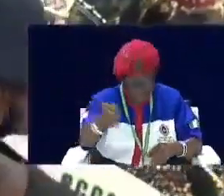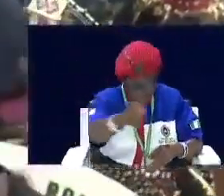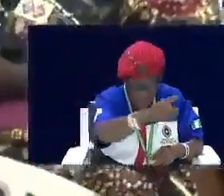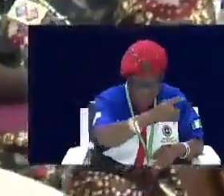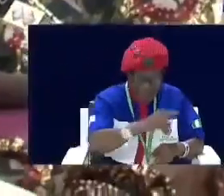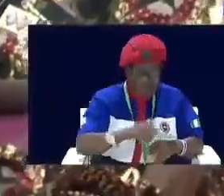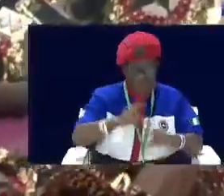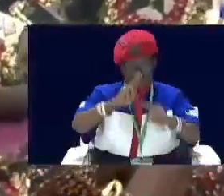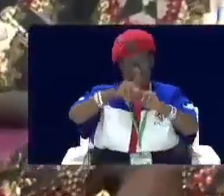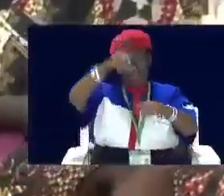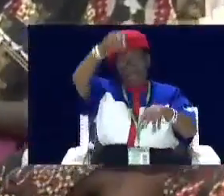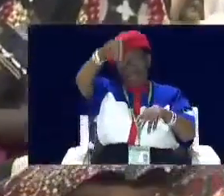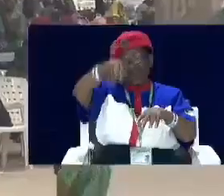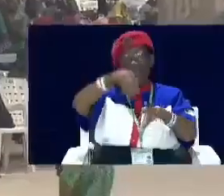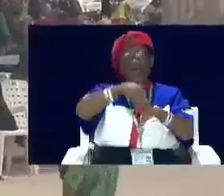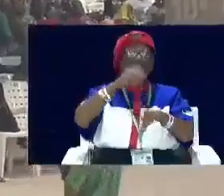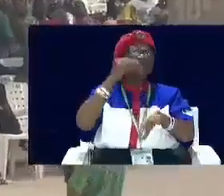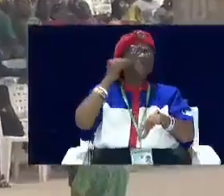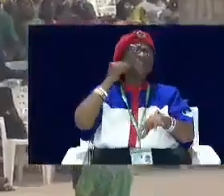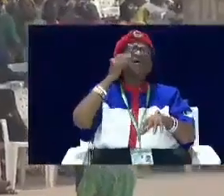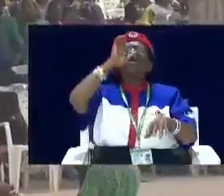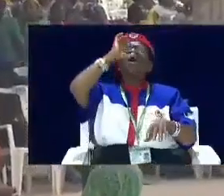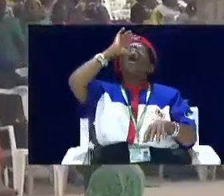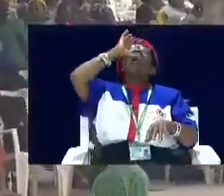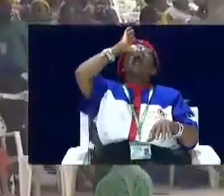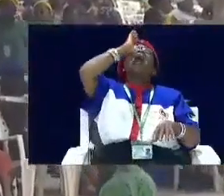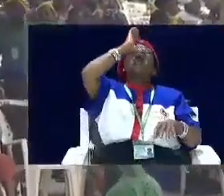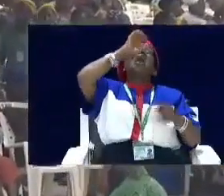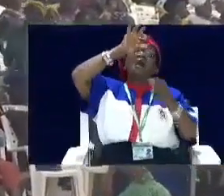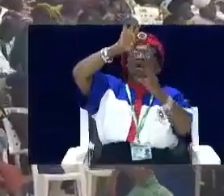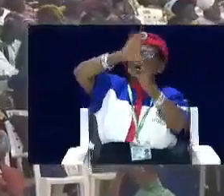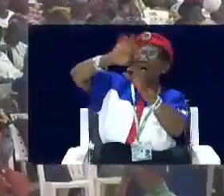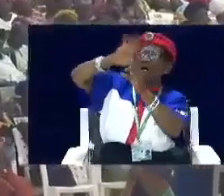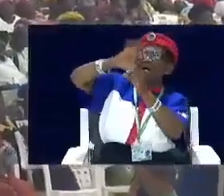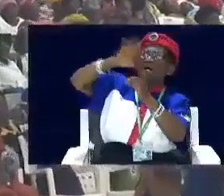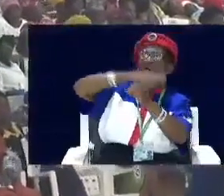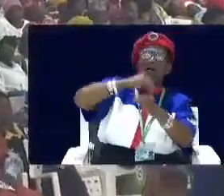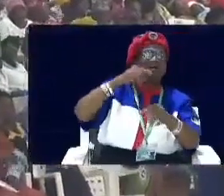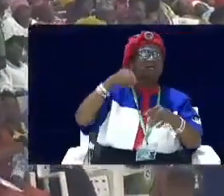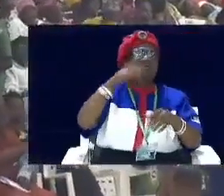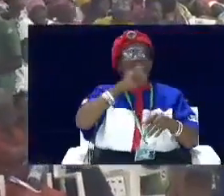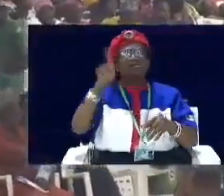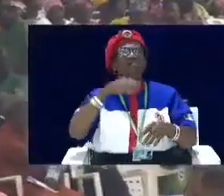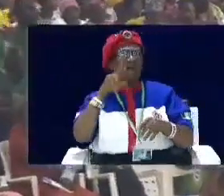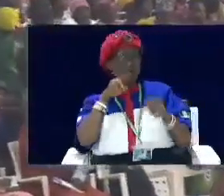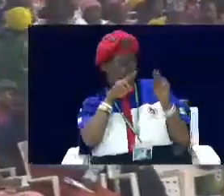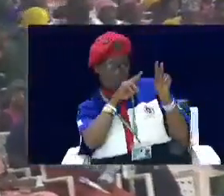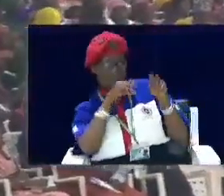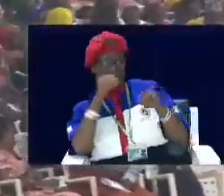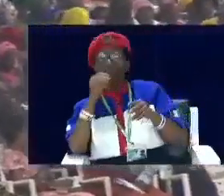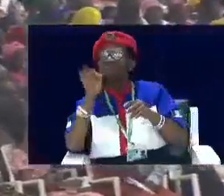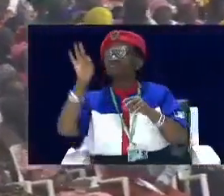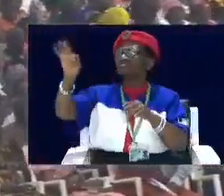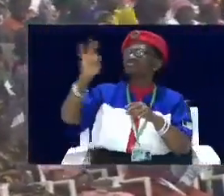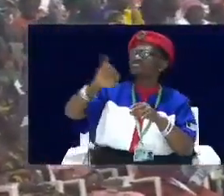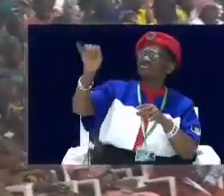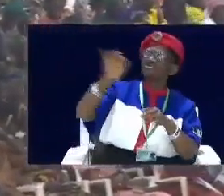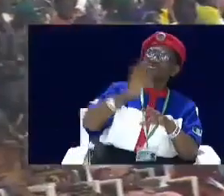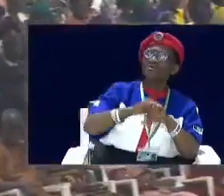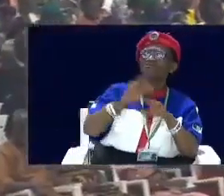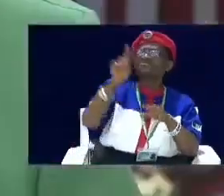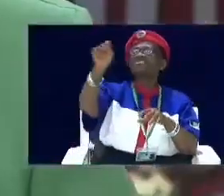sit down at home. Drinking tea. Tea. Saying you are watching the sermon on YouTube or whatever